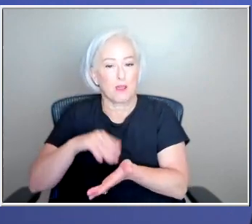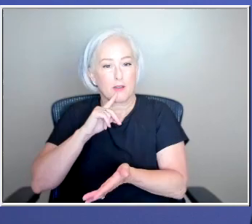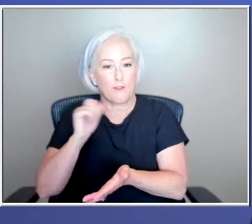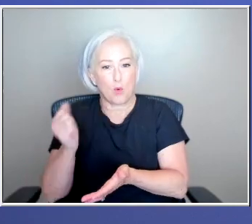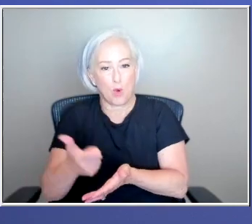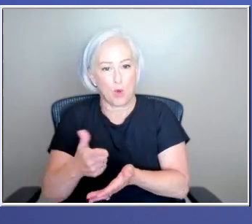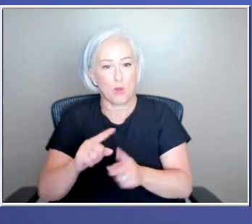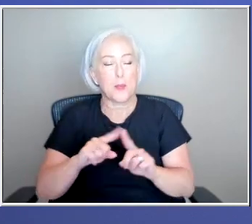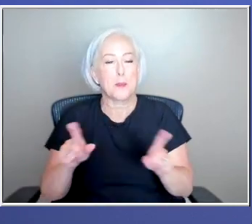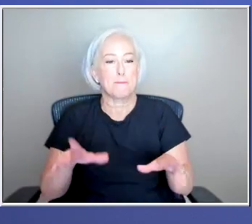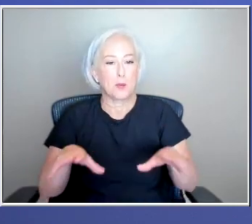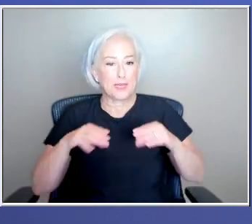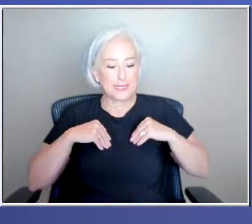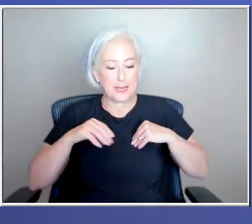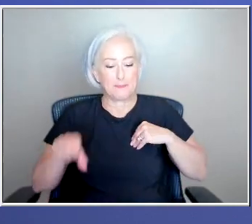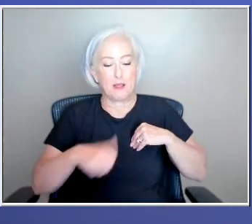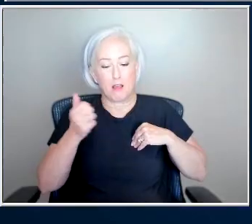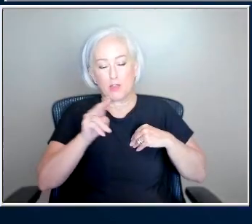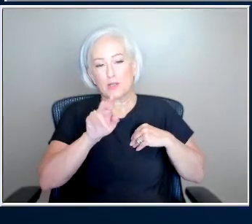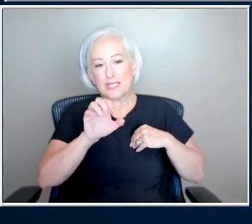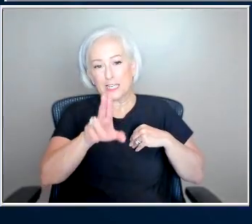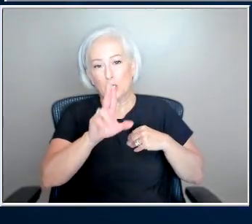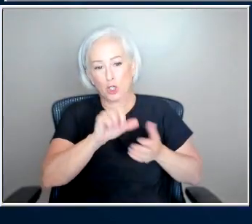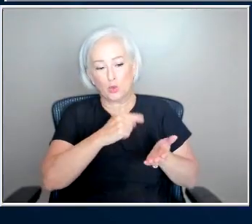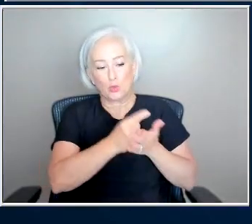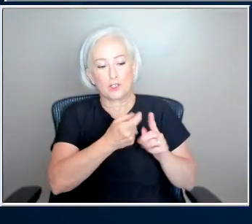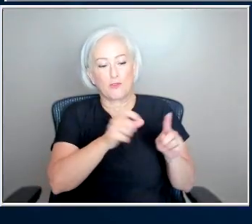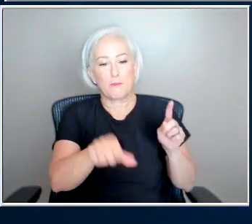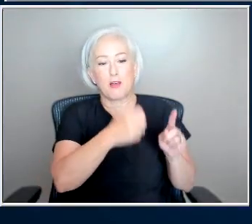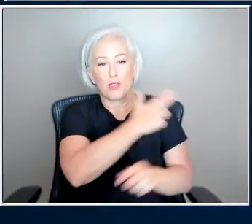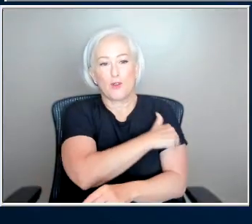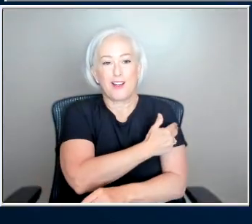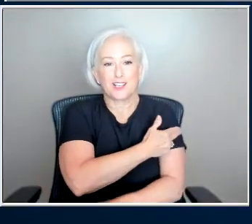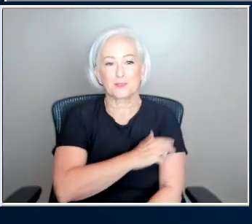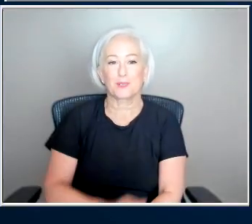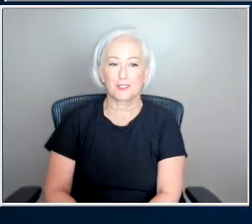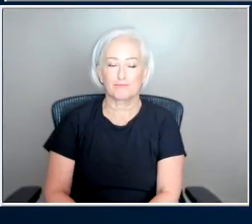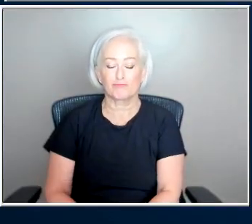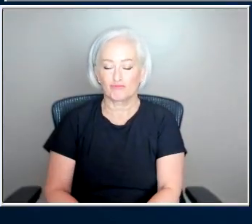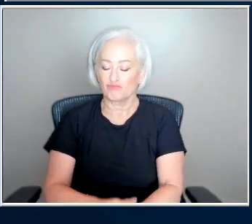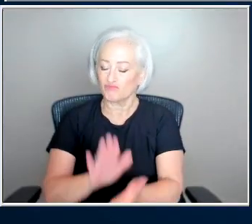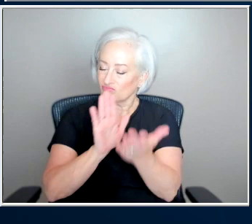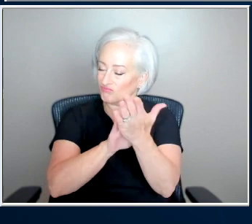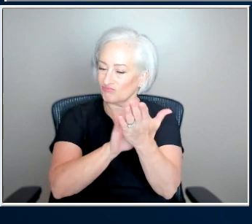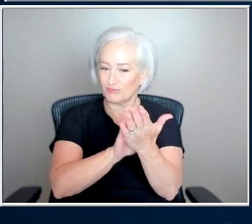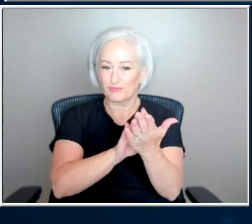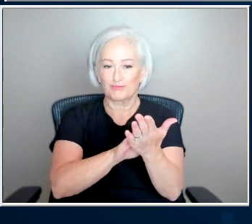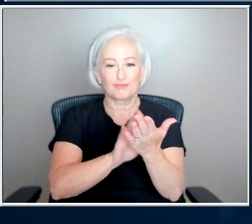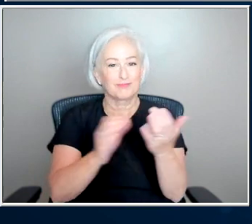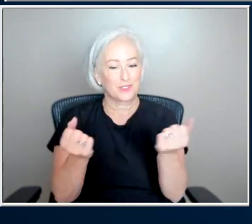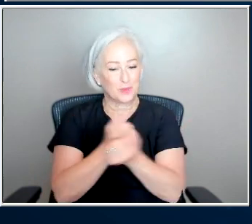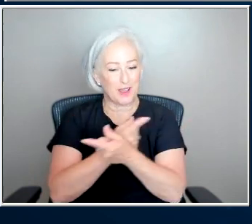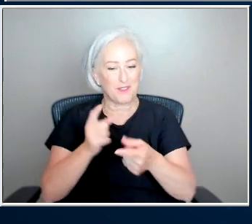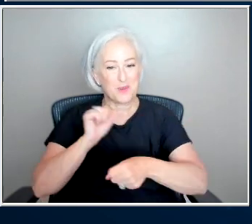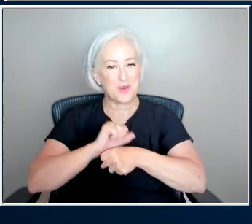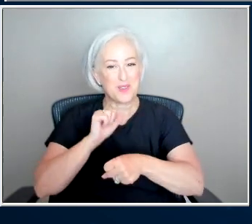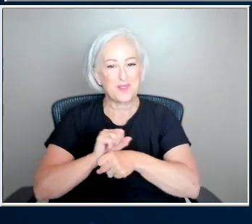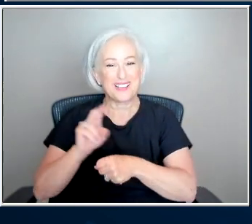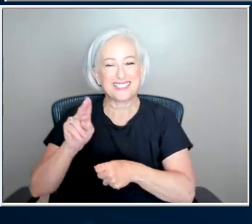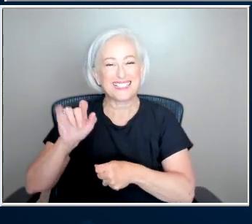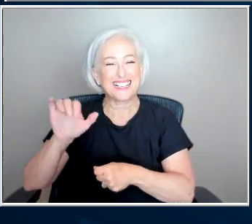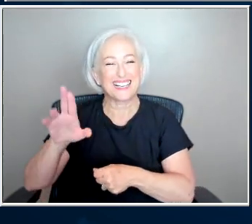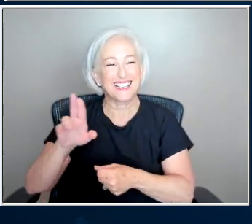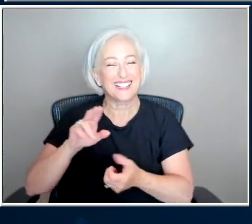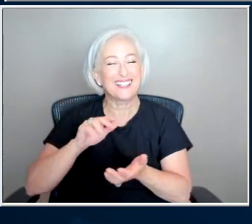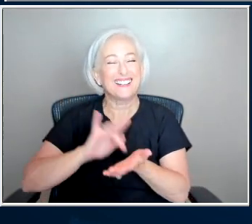from other hospitals. Mark says a huge shout out to all of the workers at the Neonatal Medical Home. Keep up the great work.